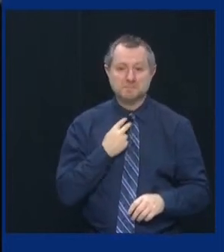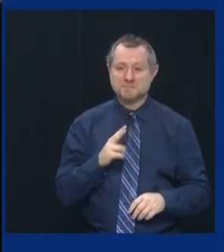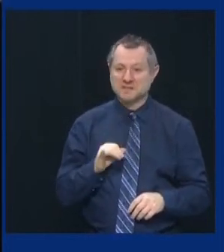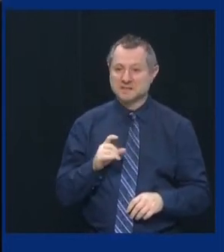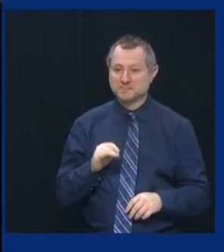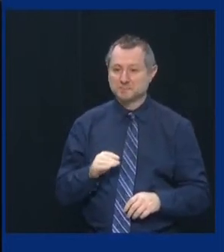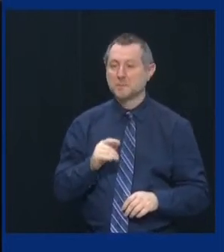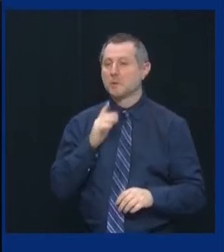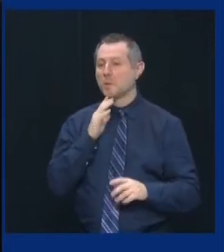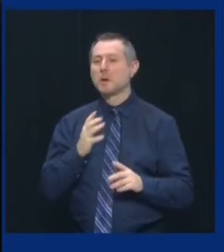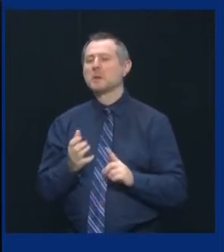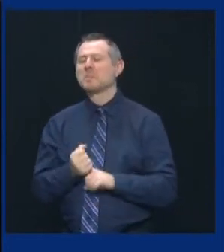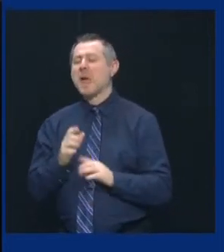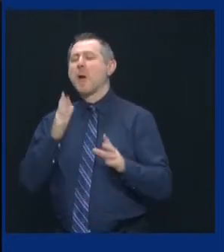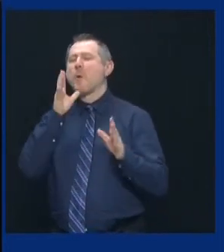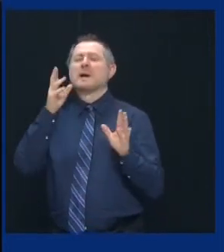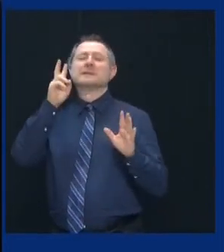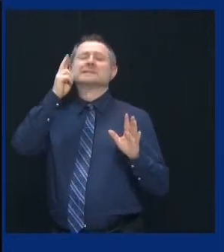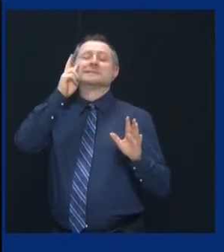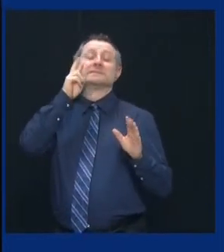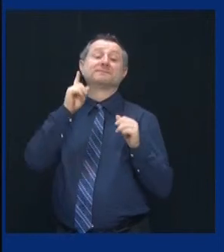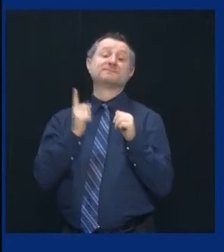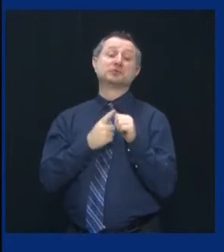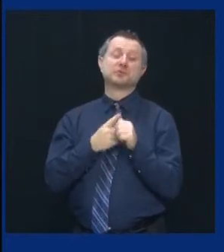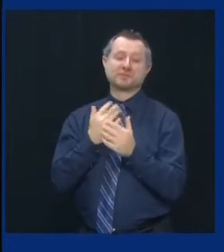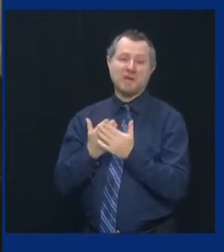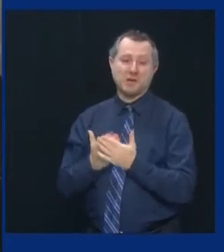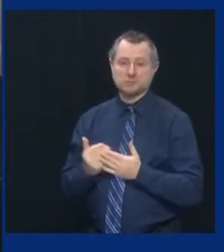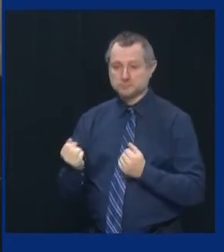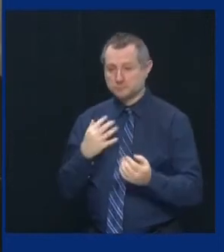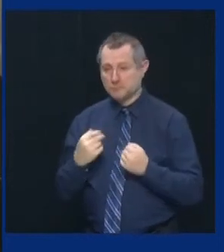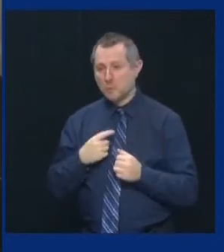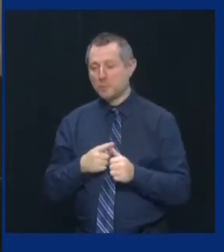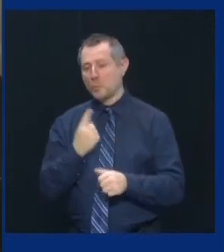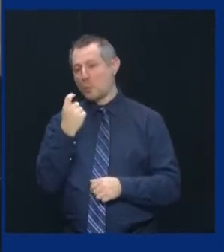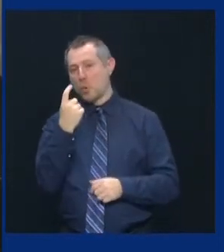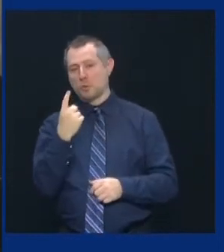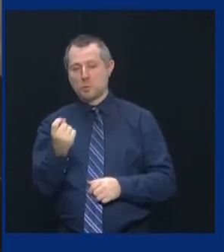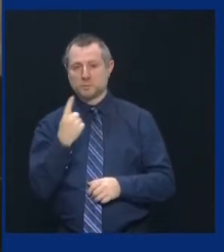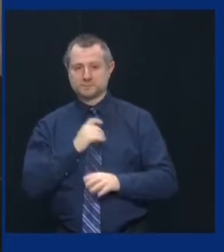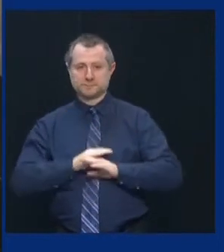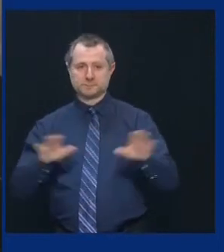But let's get the facts first, right? Okay, one more question, operator.